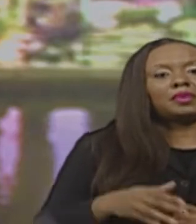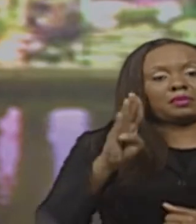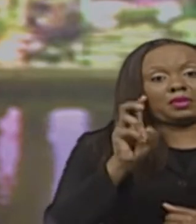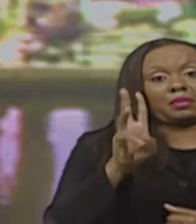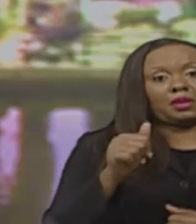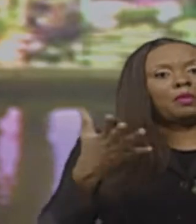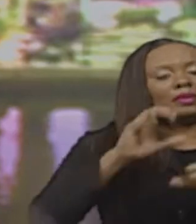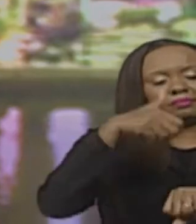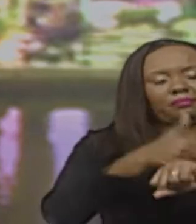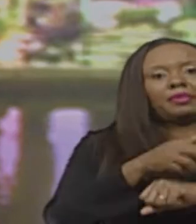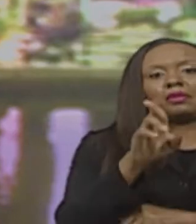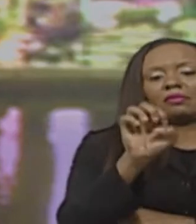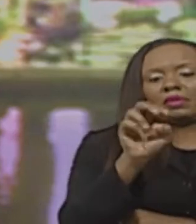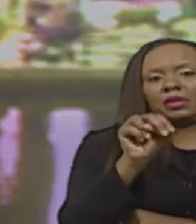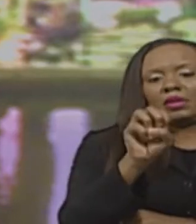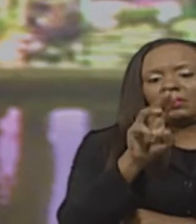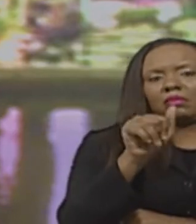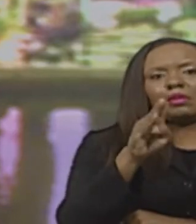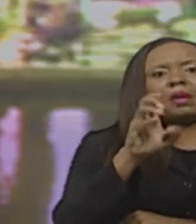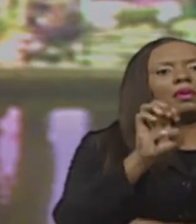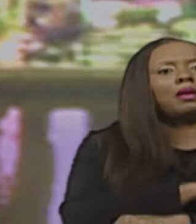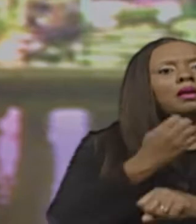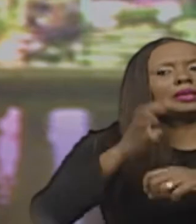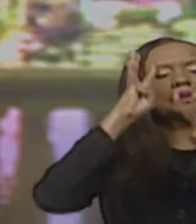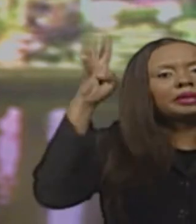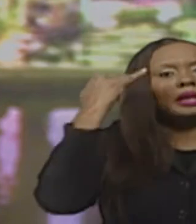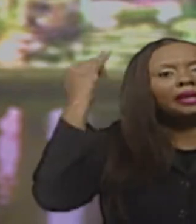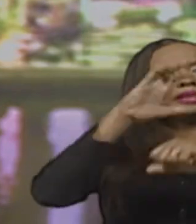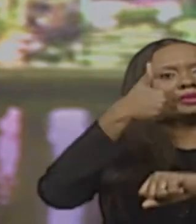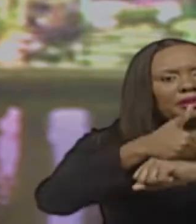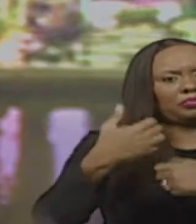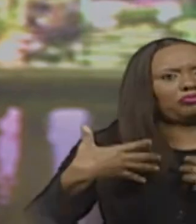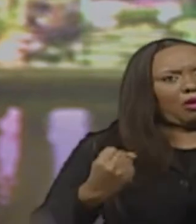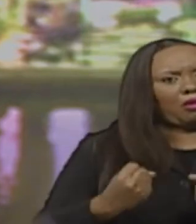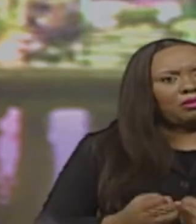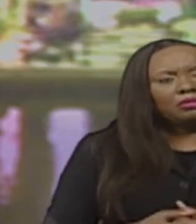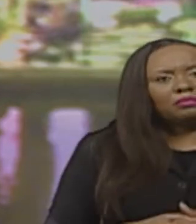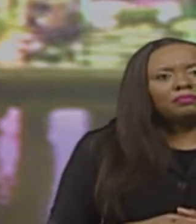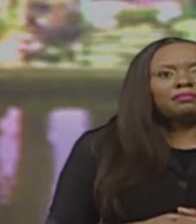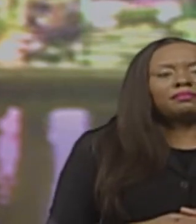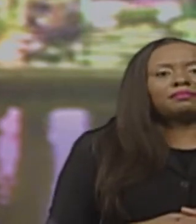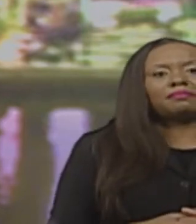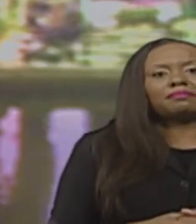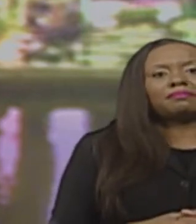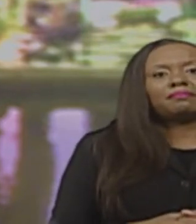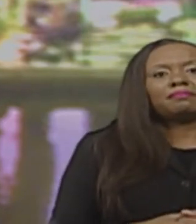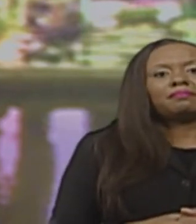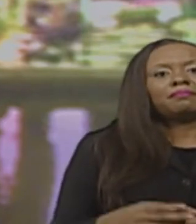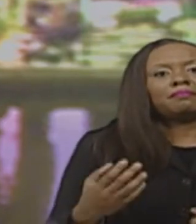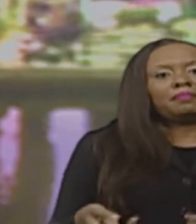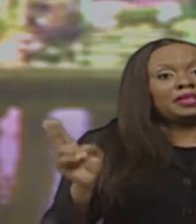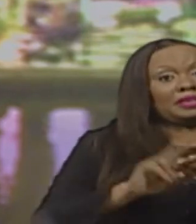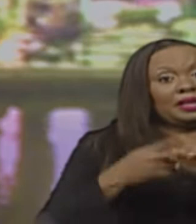to putting a number of renewable energy initiatives in place. The company has signed an agreement with the United Arab Emirates, which will